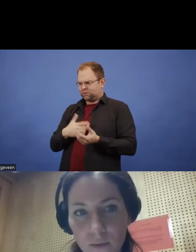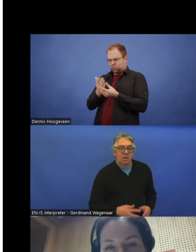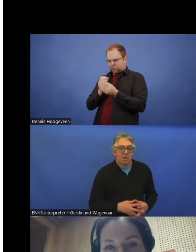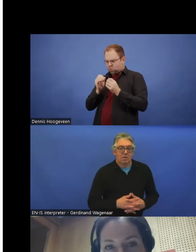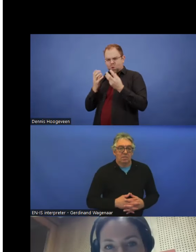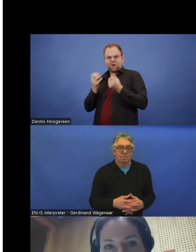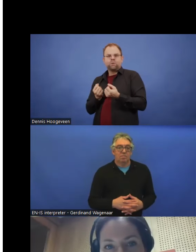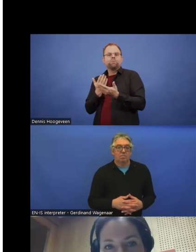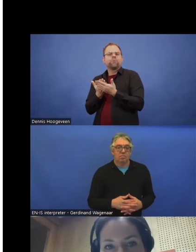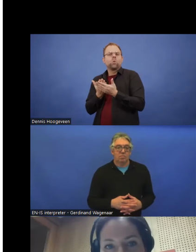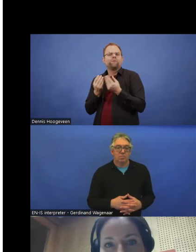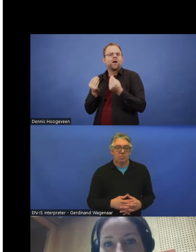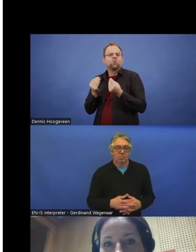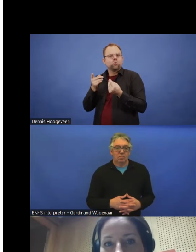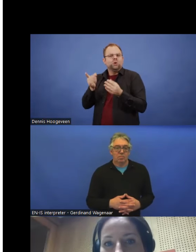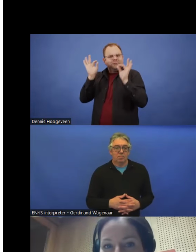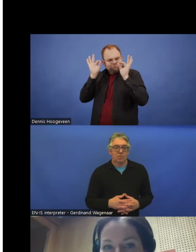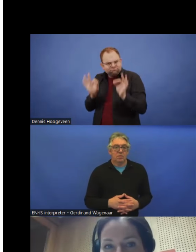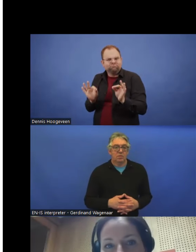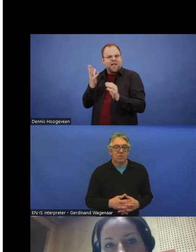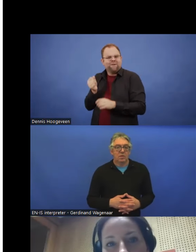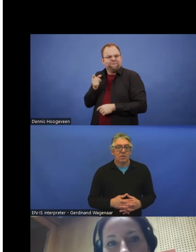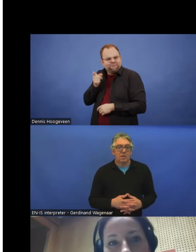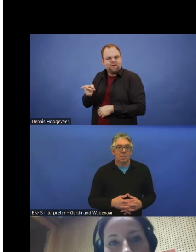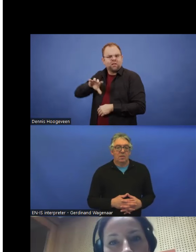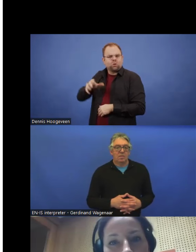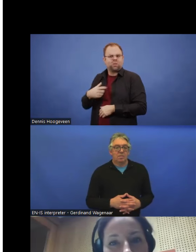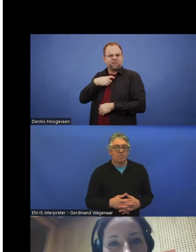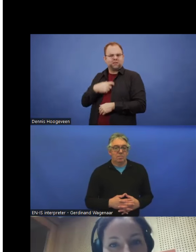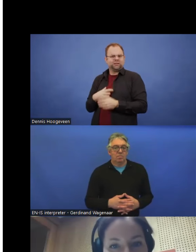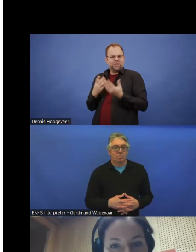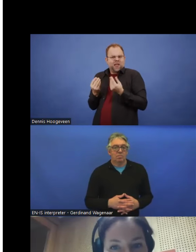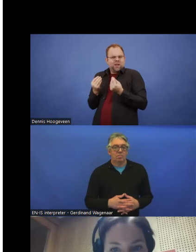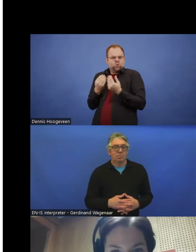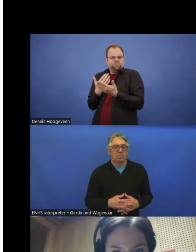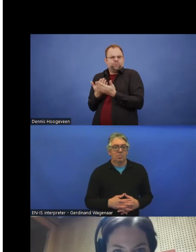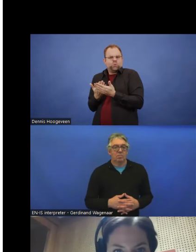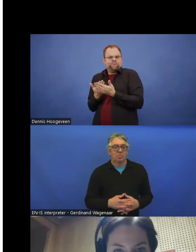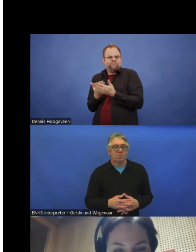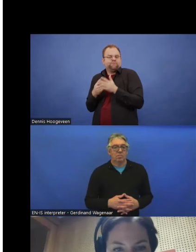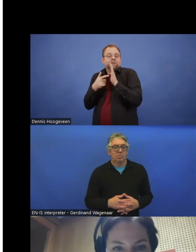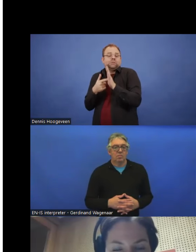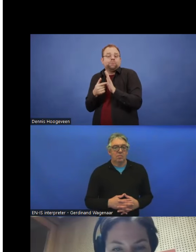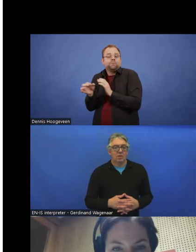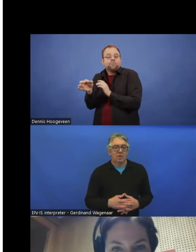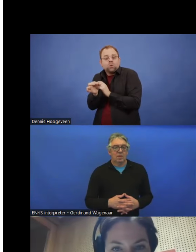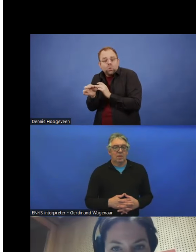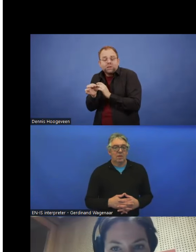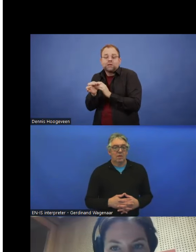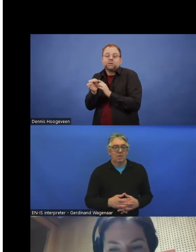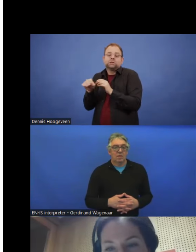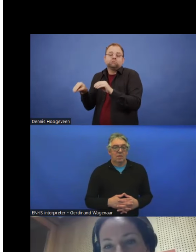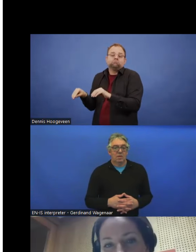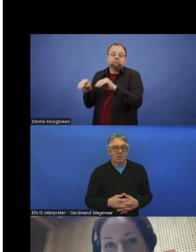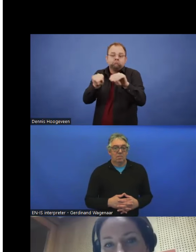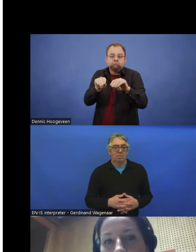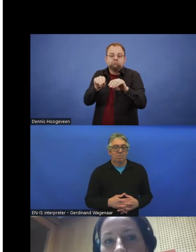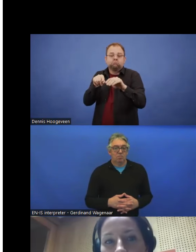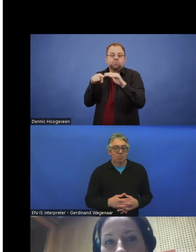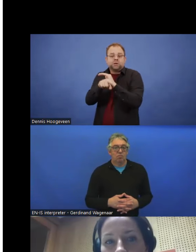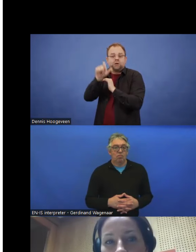of people being at risk of statelessness. So groups that are maybe